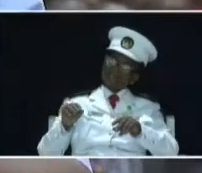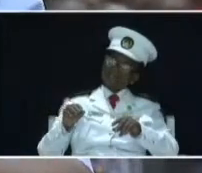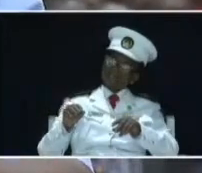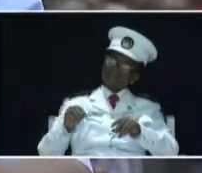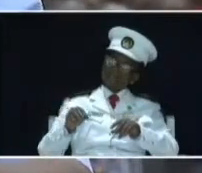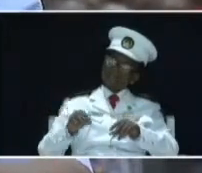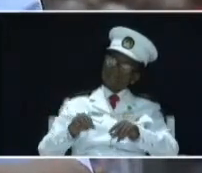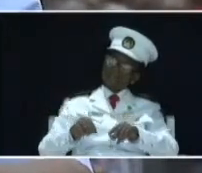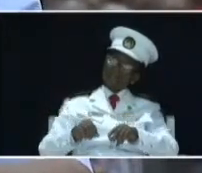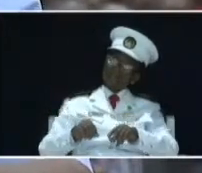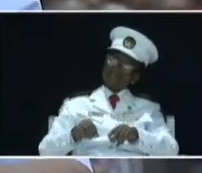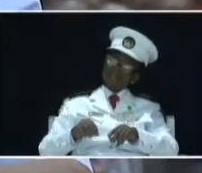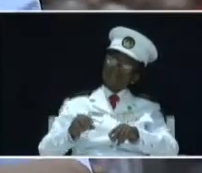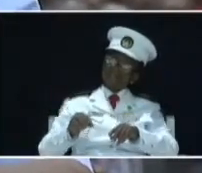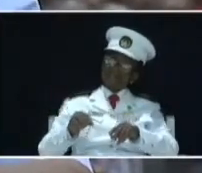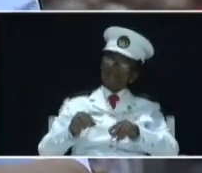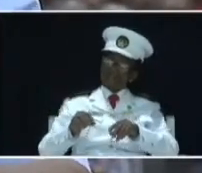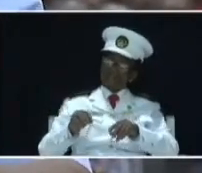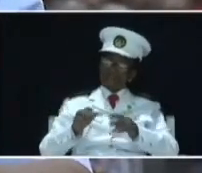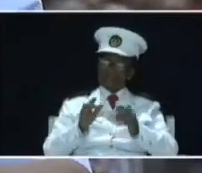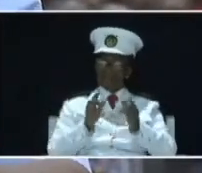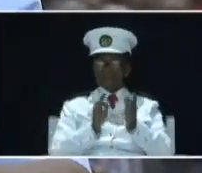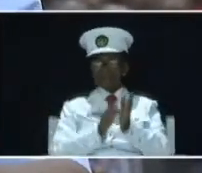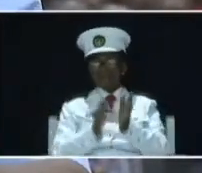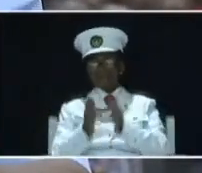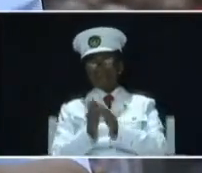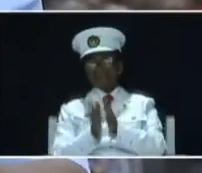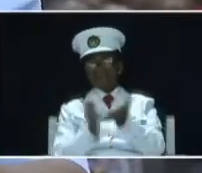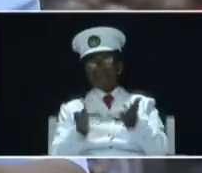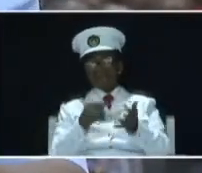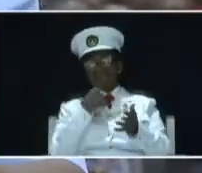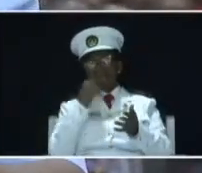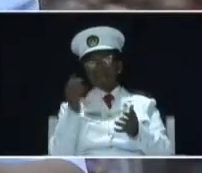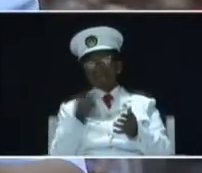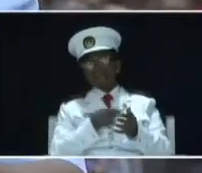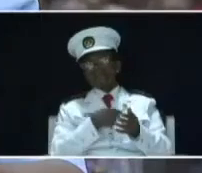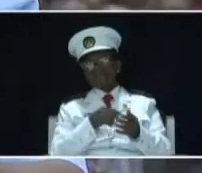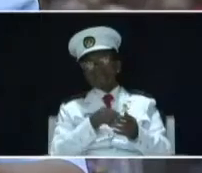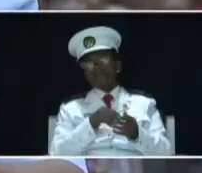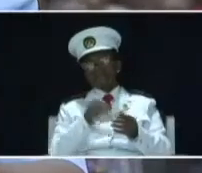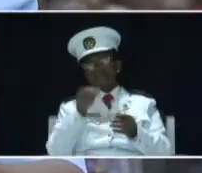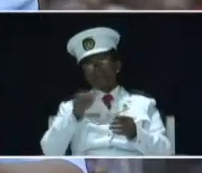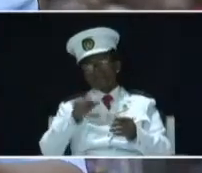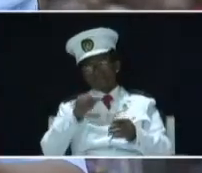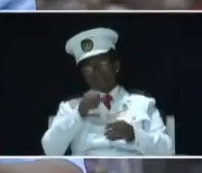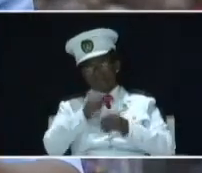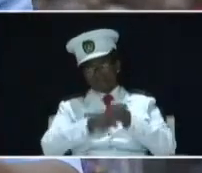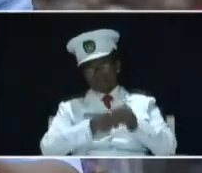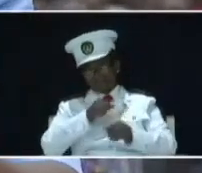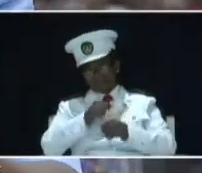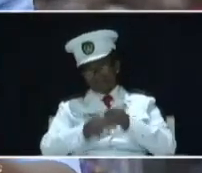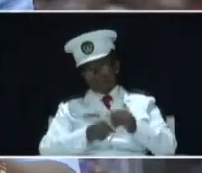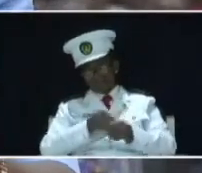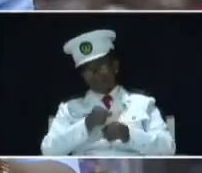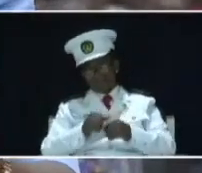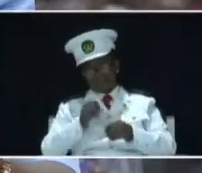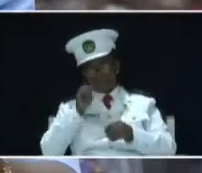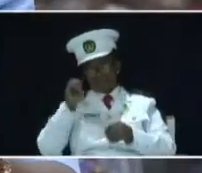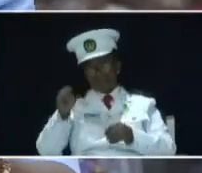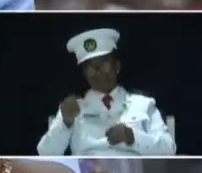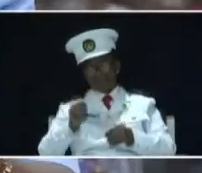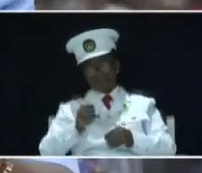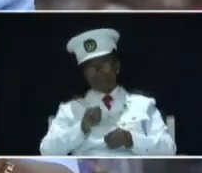35, the Bible tells us that, yes, he's sovereign, but he's no respecter of